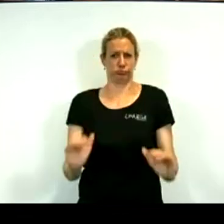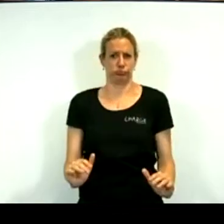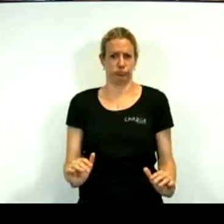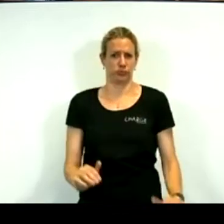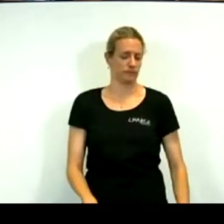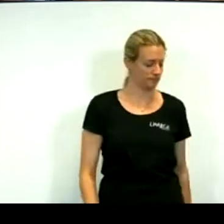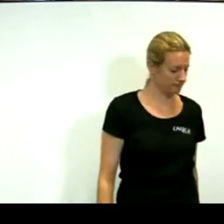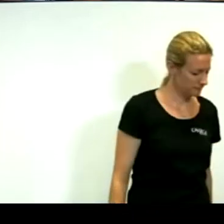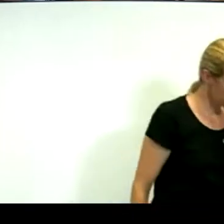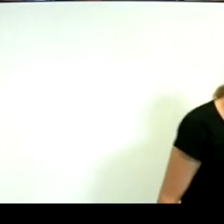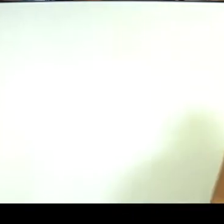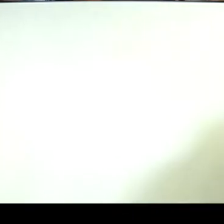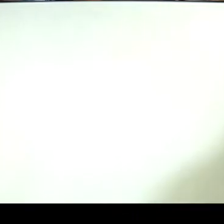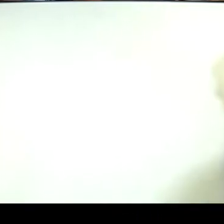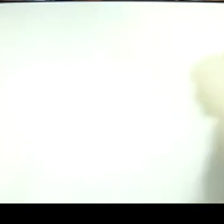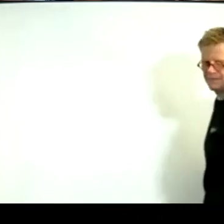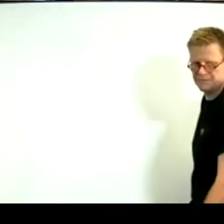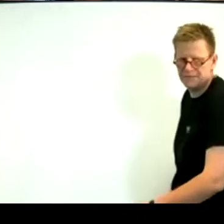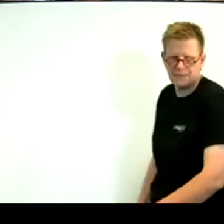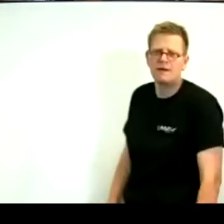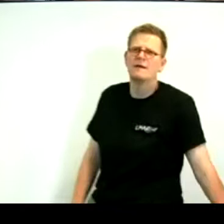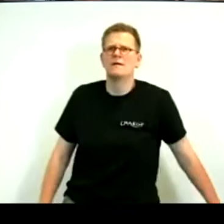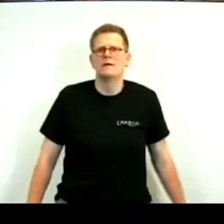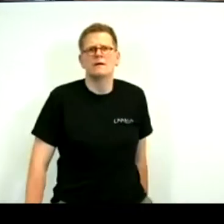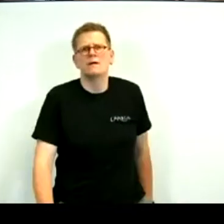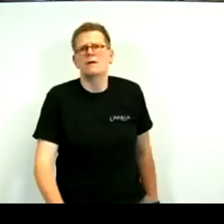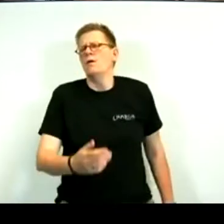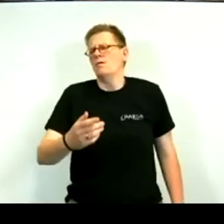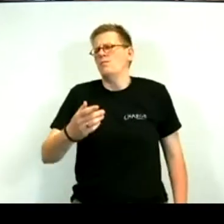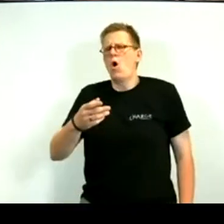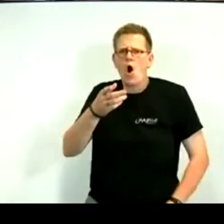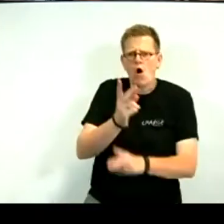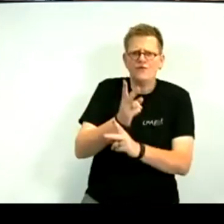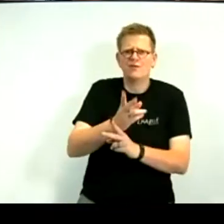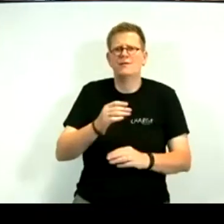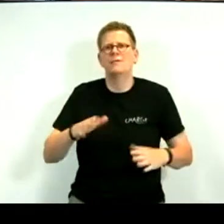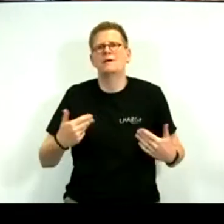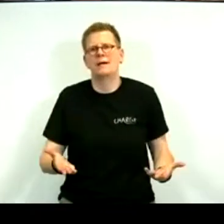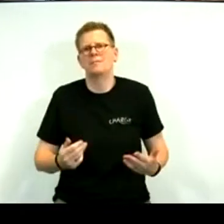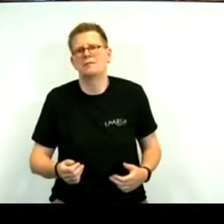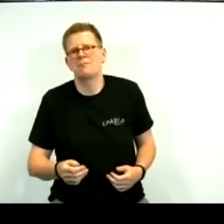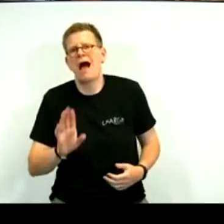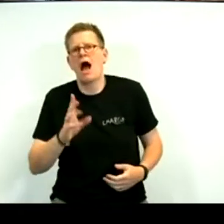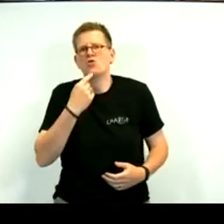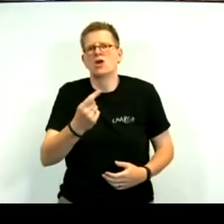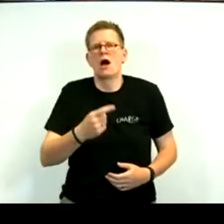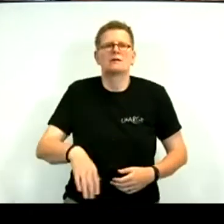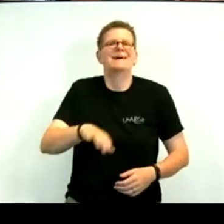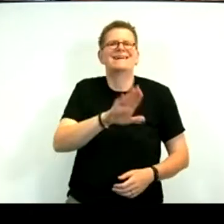charge being lazy, which always surprises me because I wish they were a bit more lazy